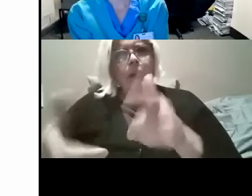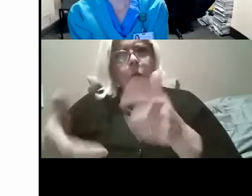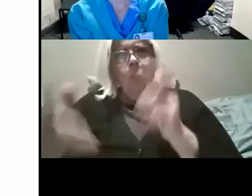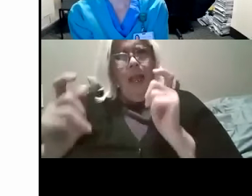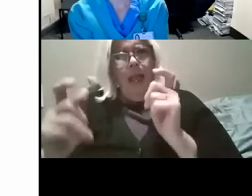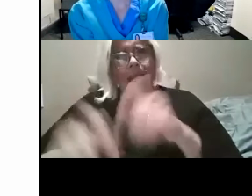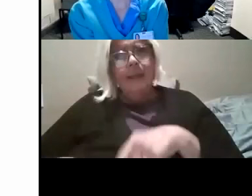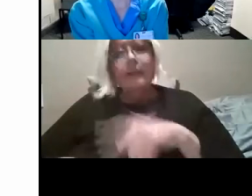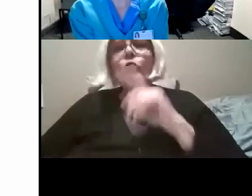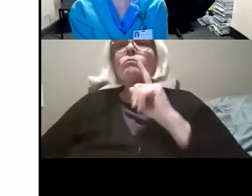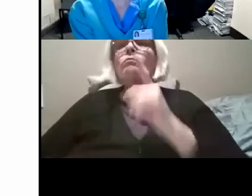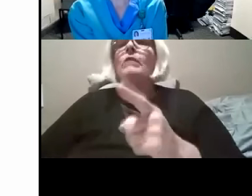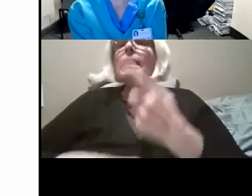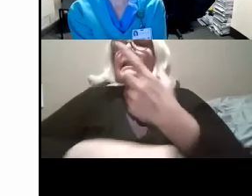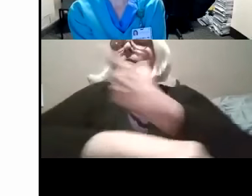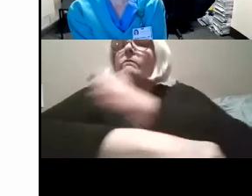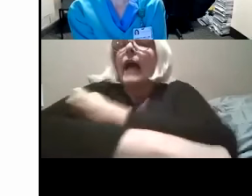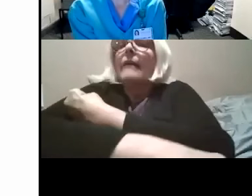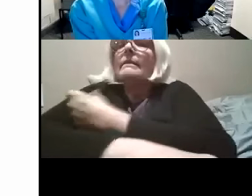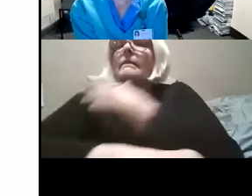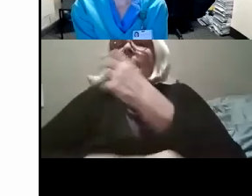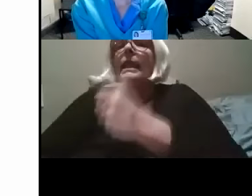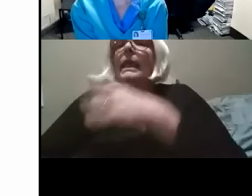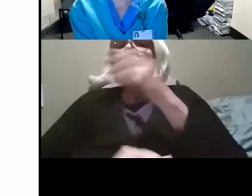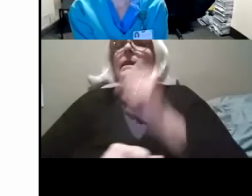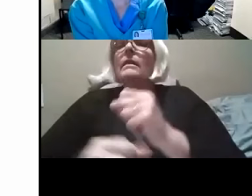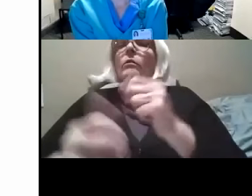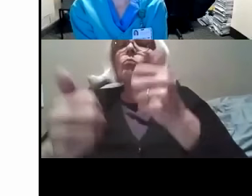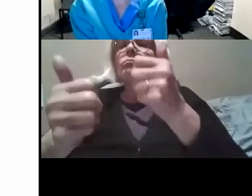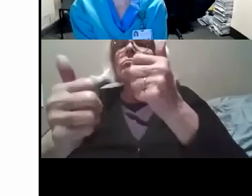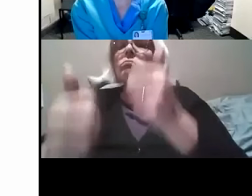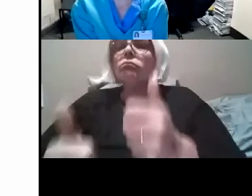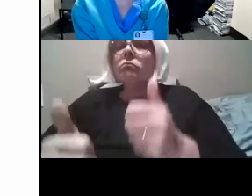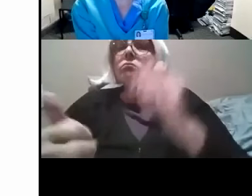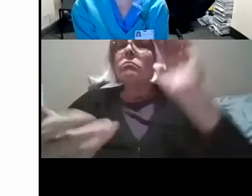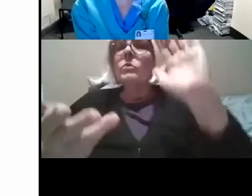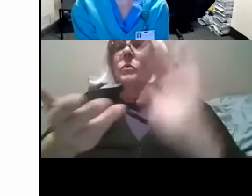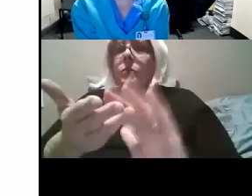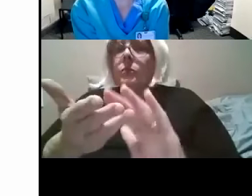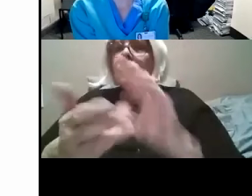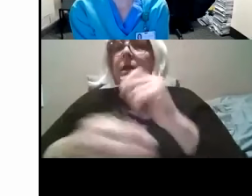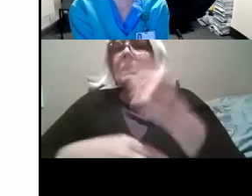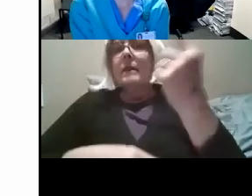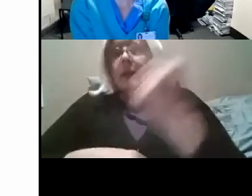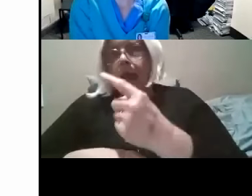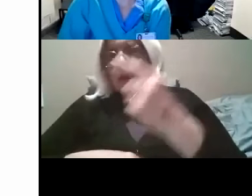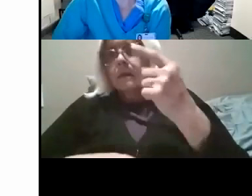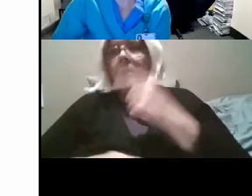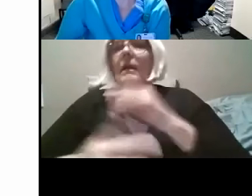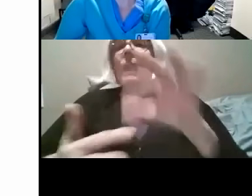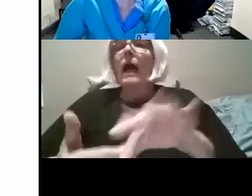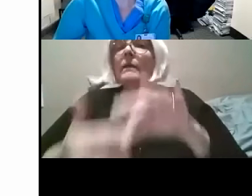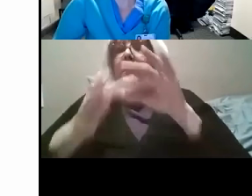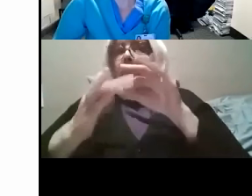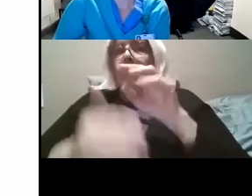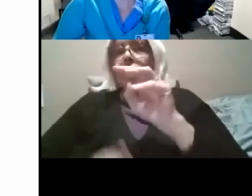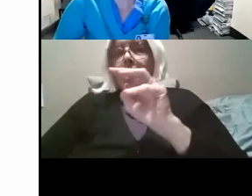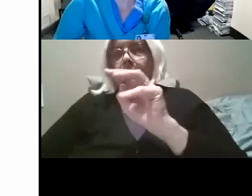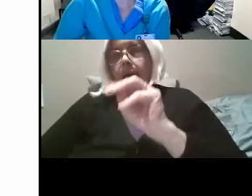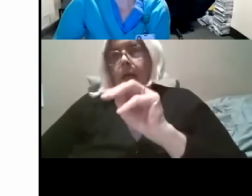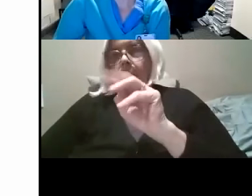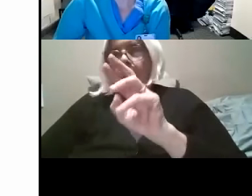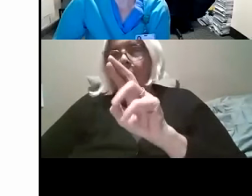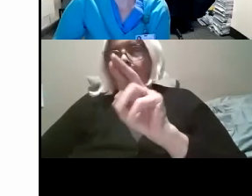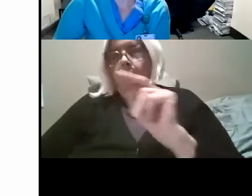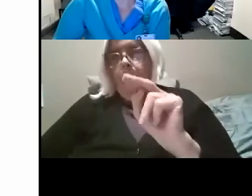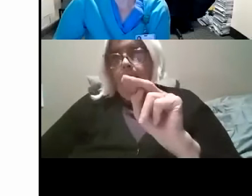and particularly the mRNA vaccine. So Pfizer-BioNTech's vaccine is an mRNA vaccine. And I don't know if